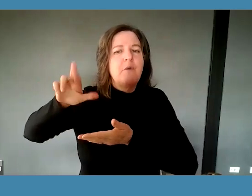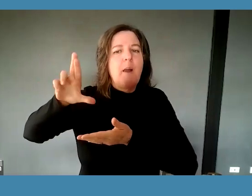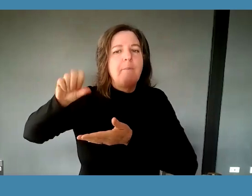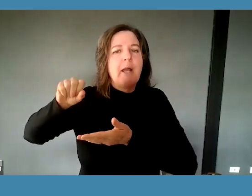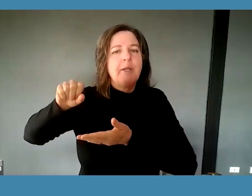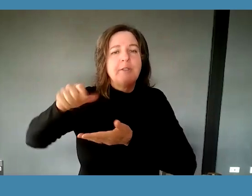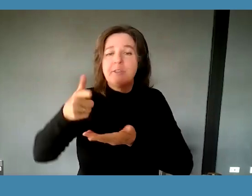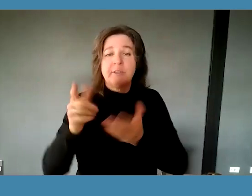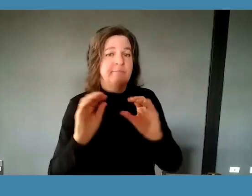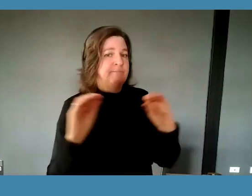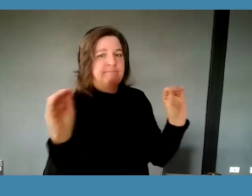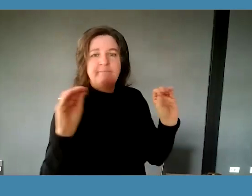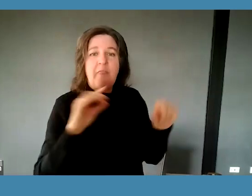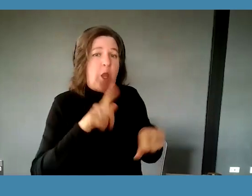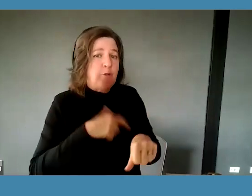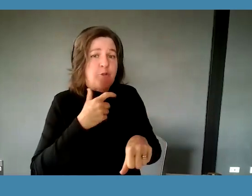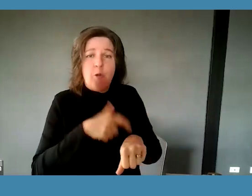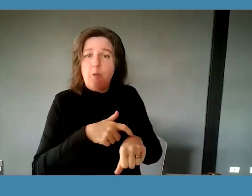for minors.